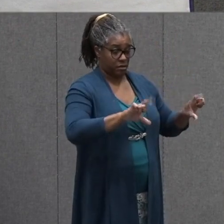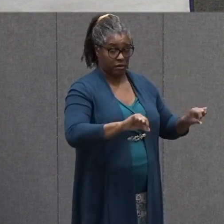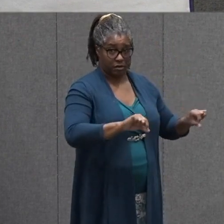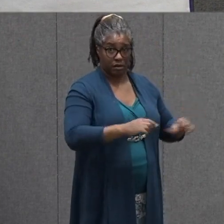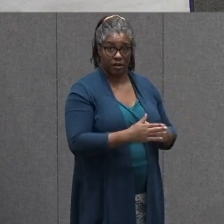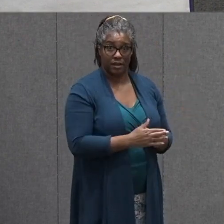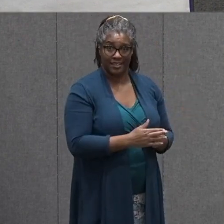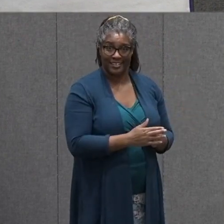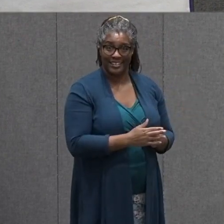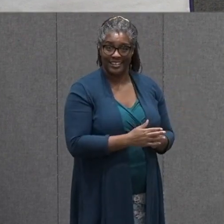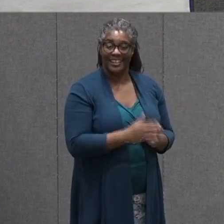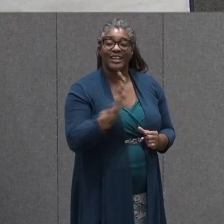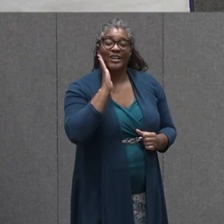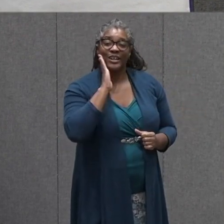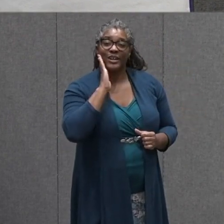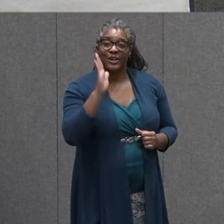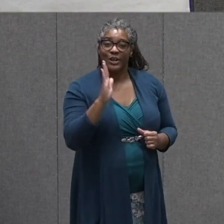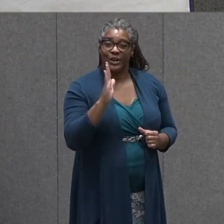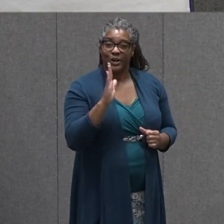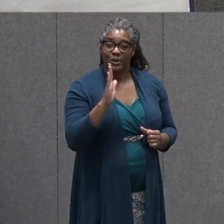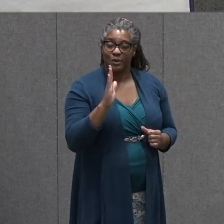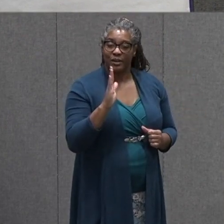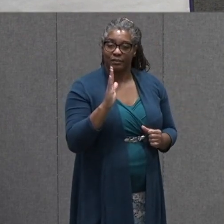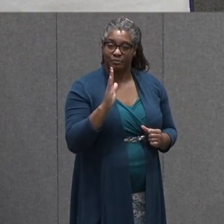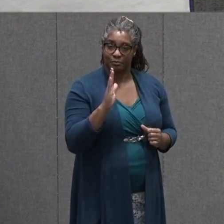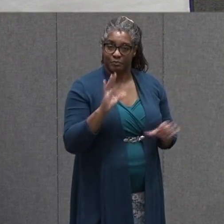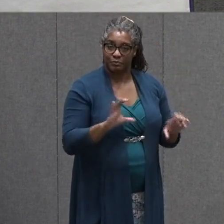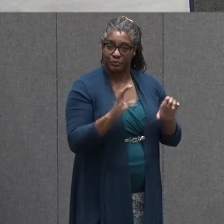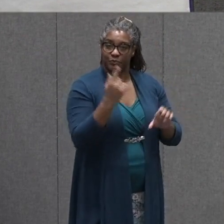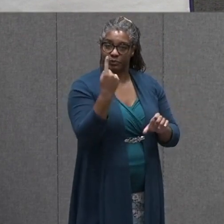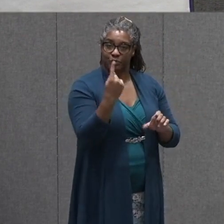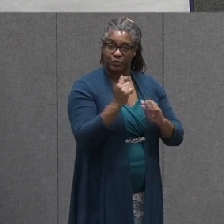have ever seen. It is a giant flower.